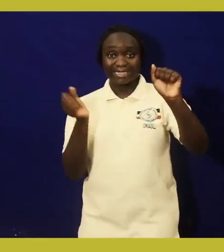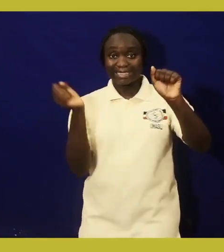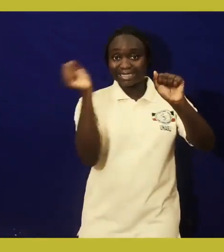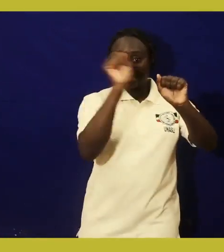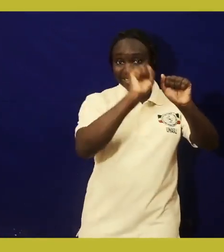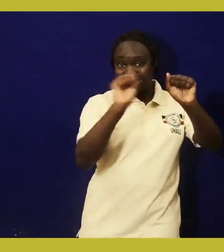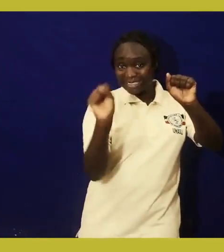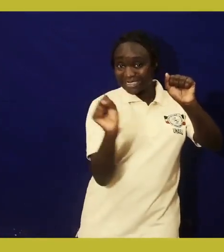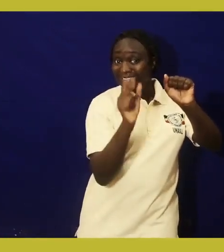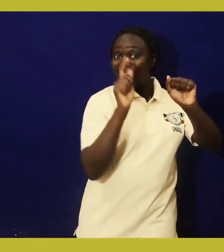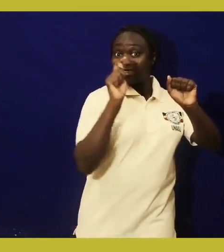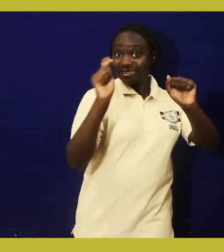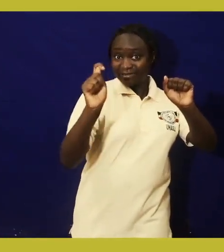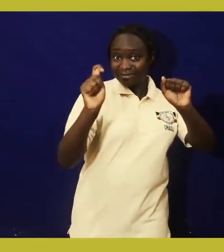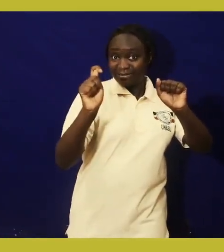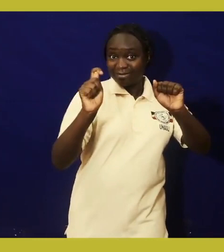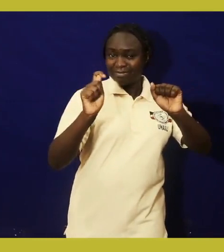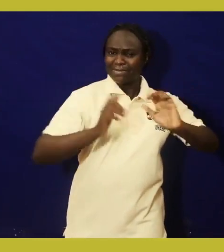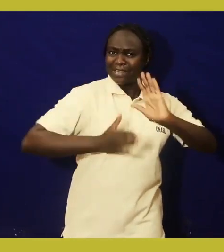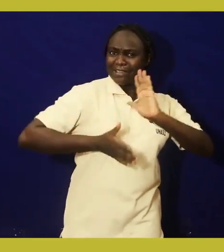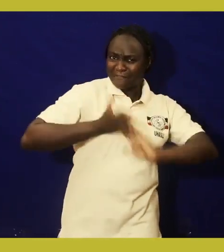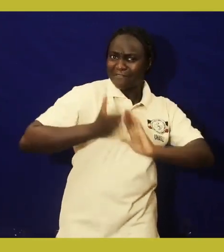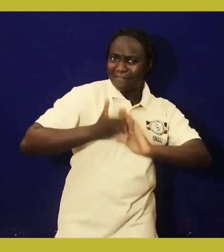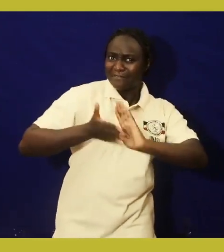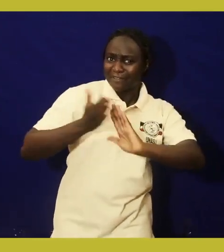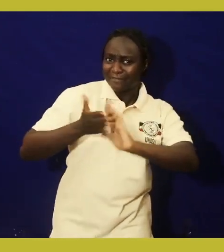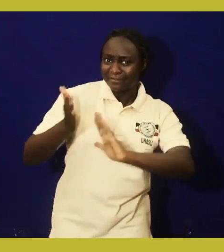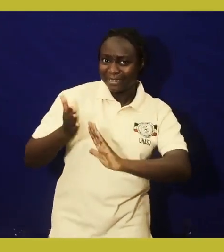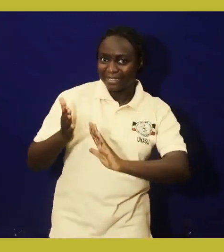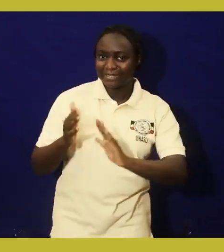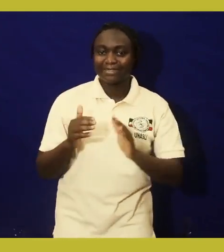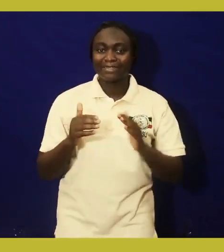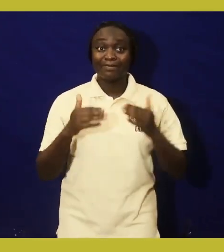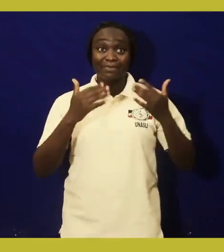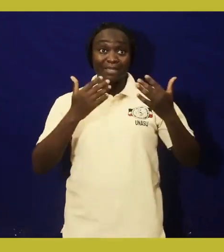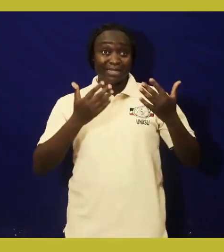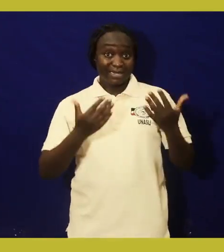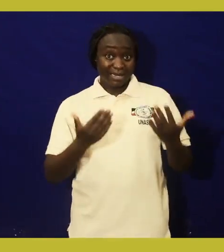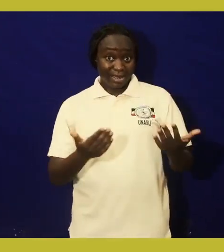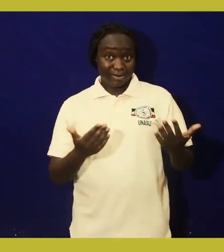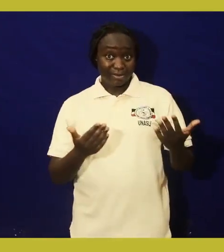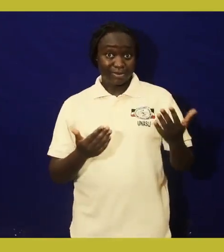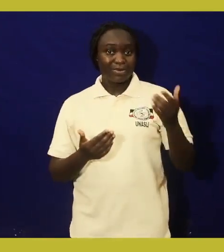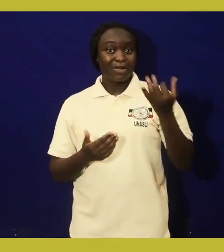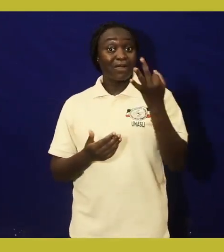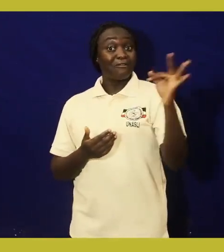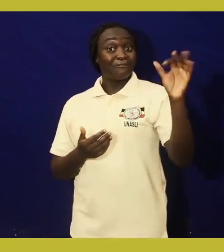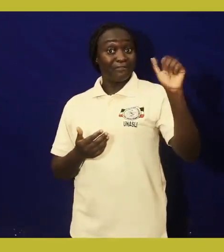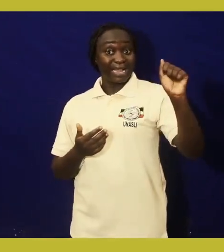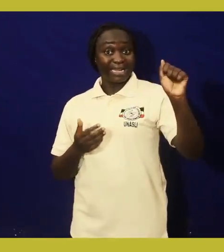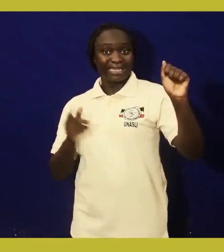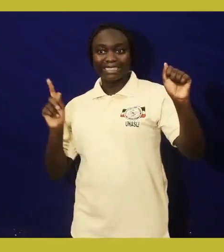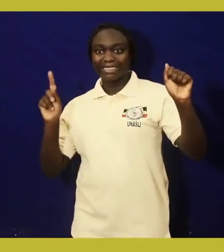reads fast. Let's bring our T.